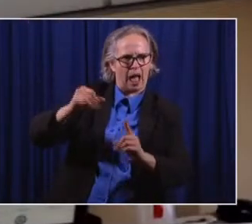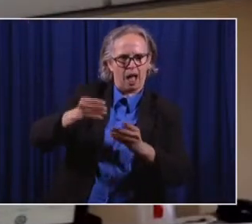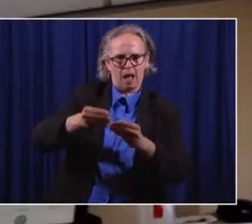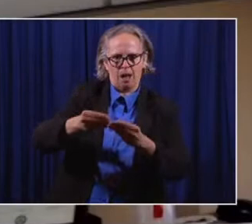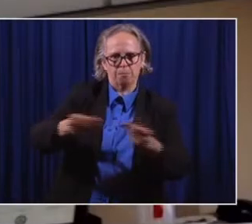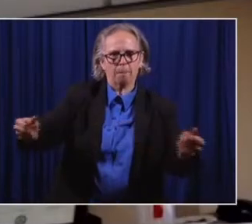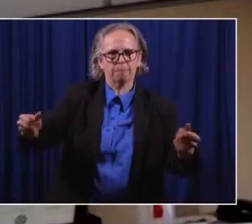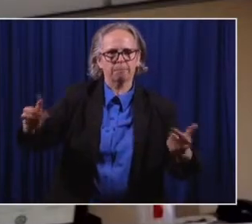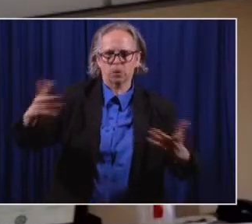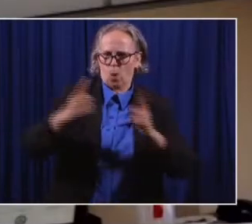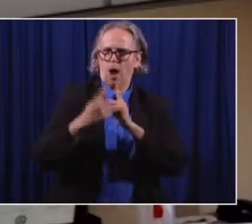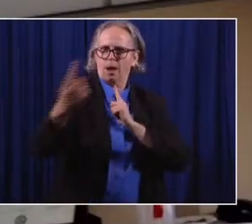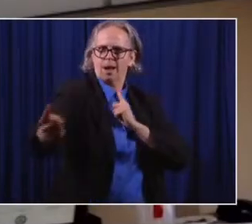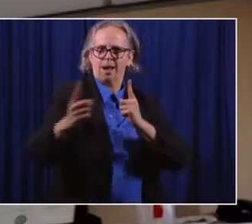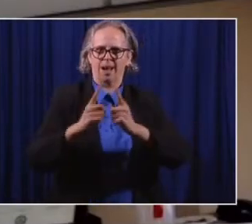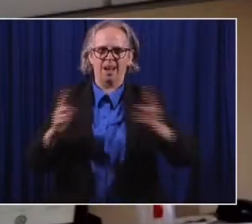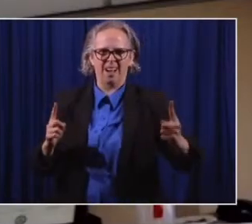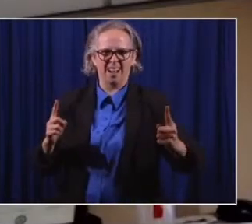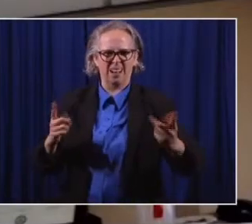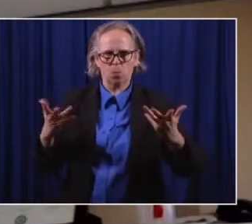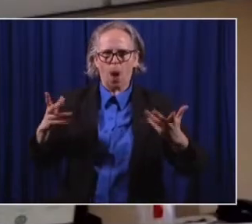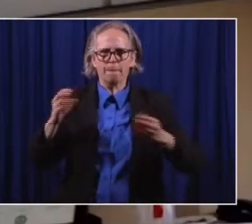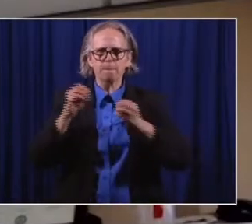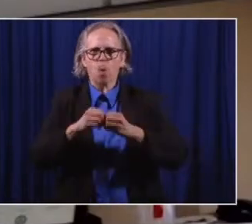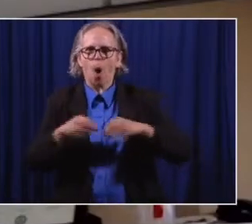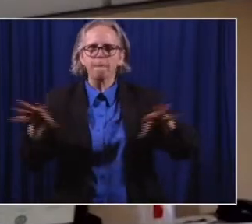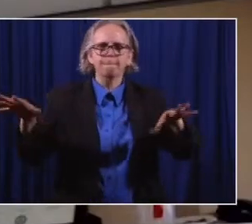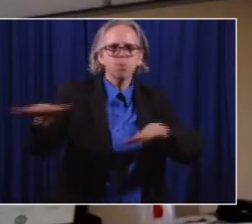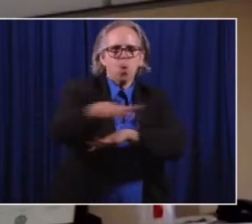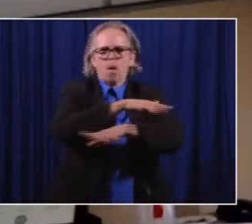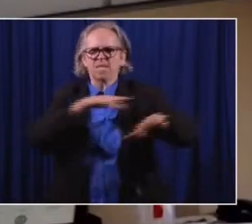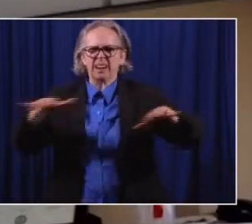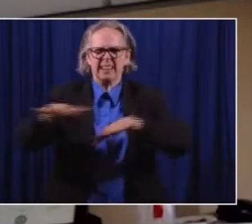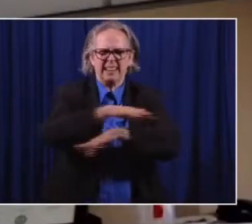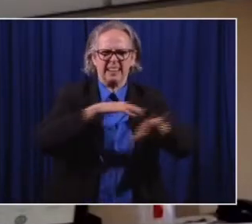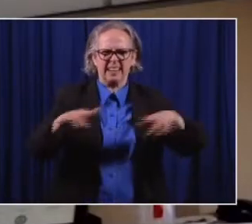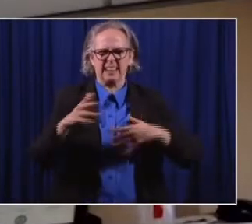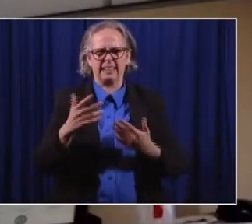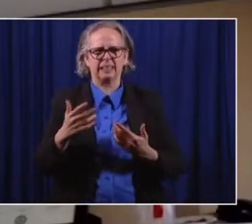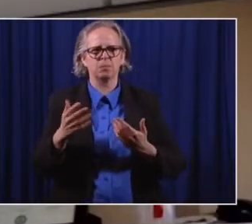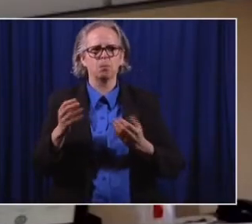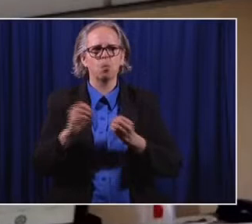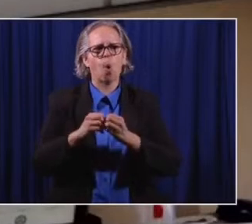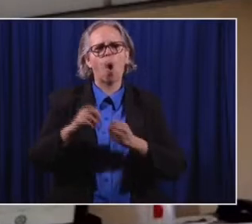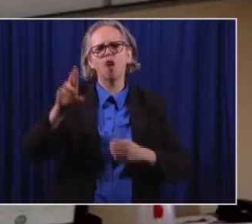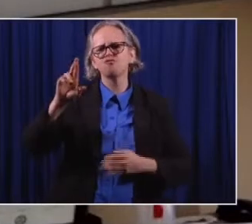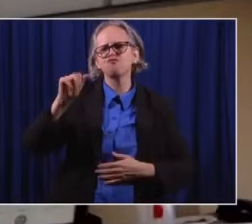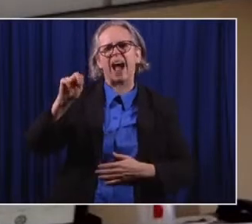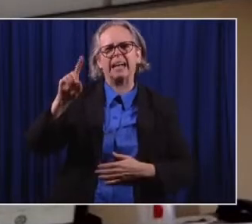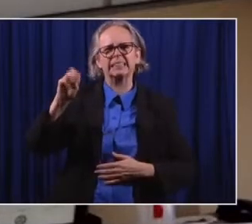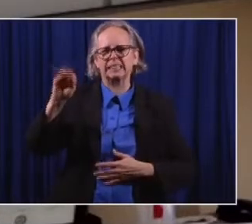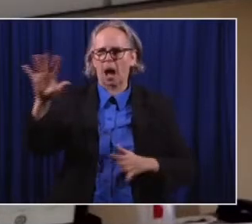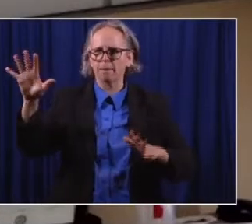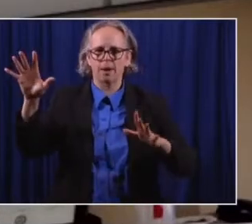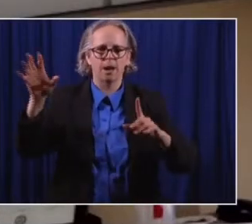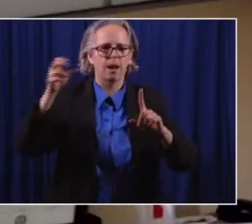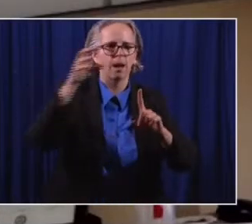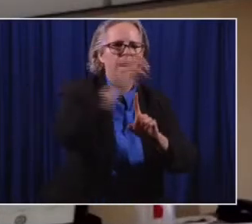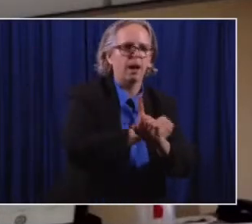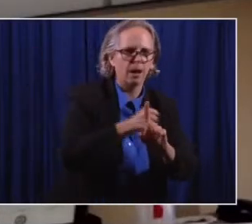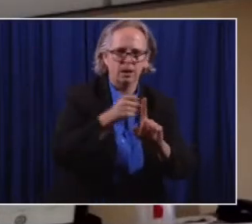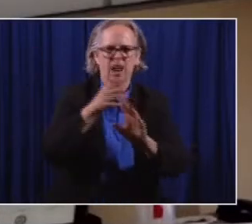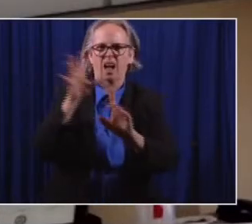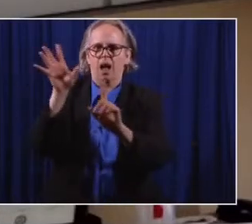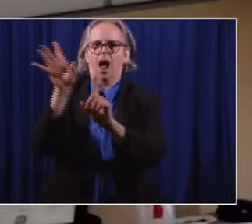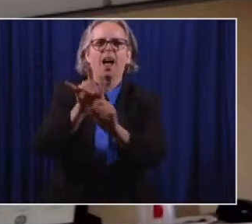a larger, more random kind of pattern as well. And what we try to do when we're talking about it on the indoor